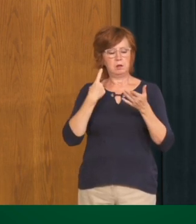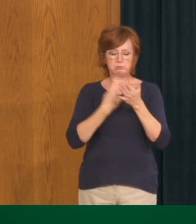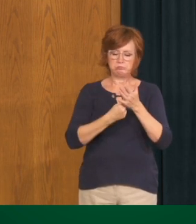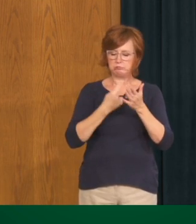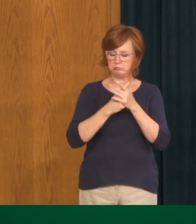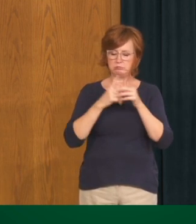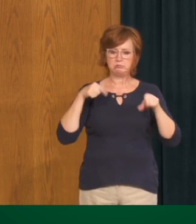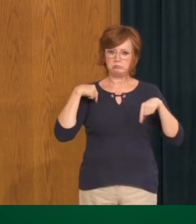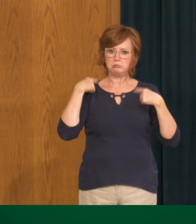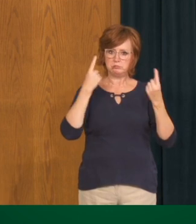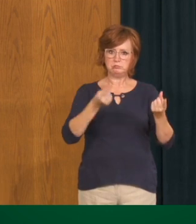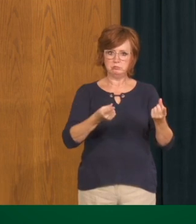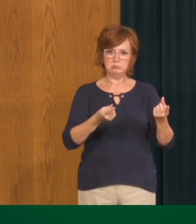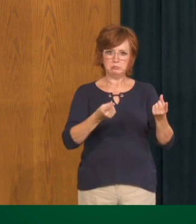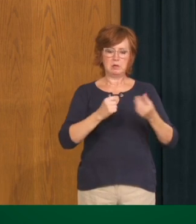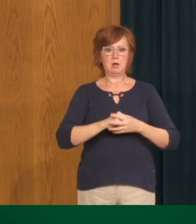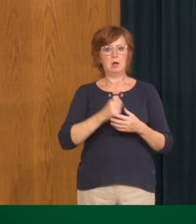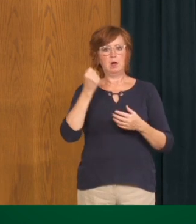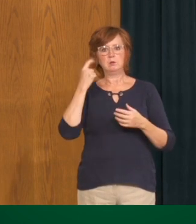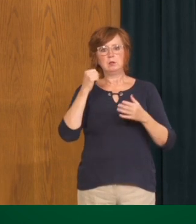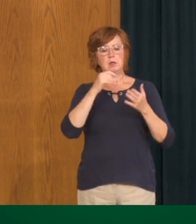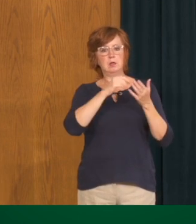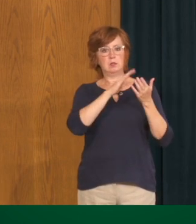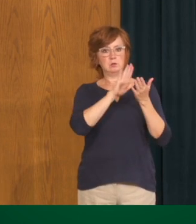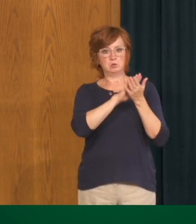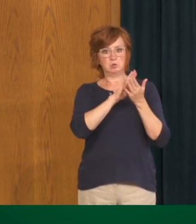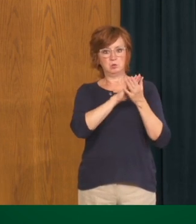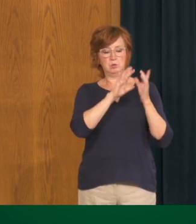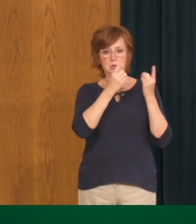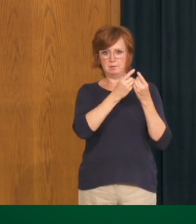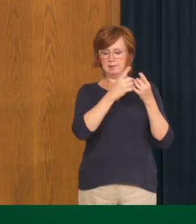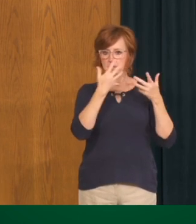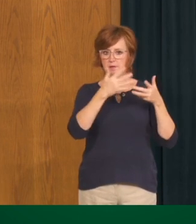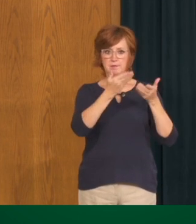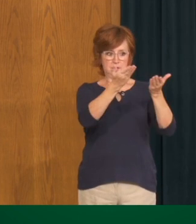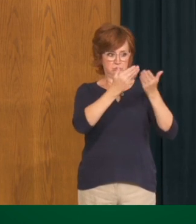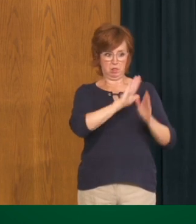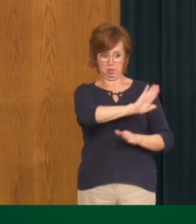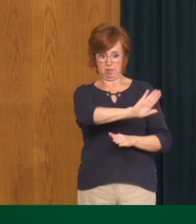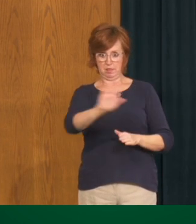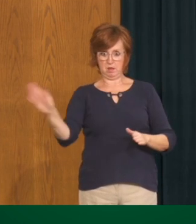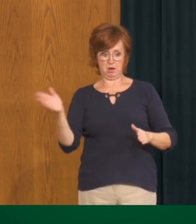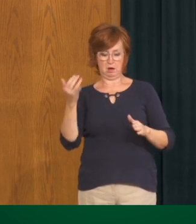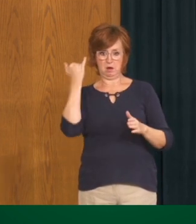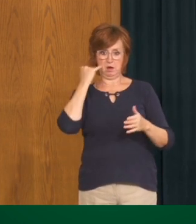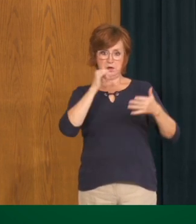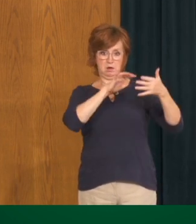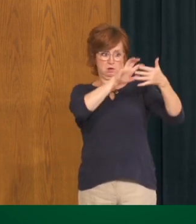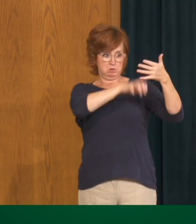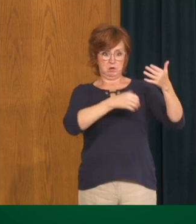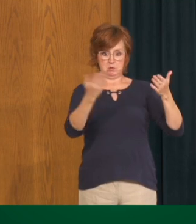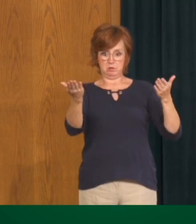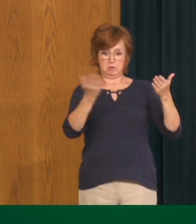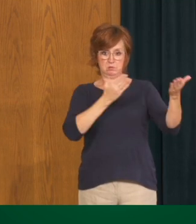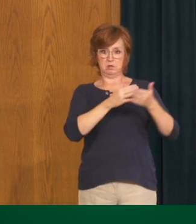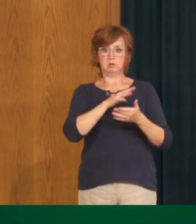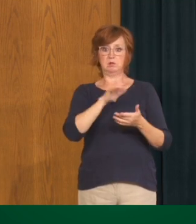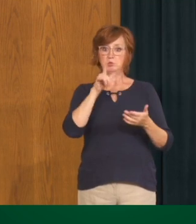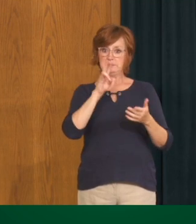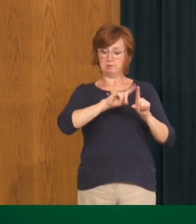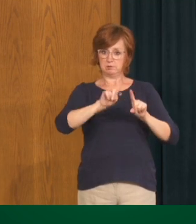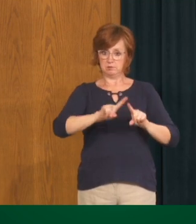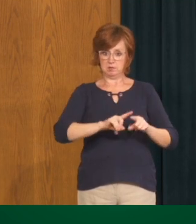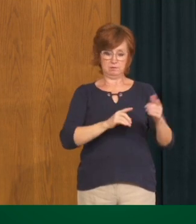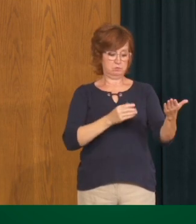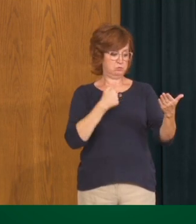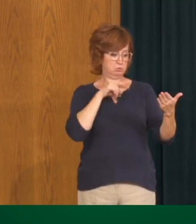have presented their individual plans for their safe return to school. We've always respected the local